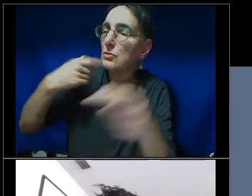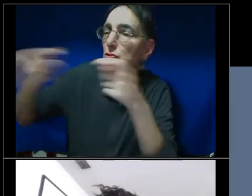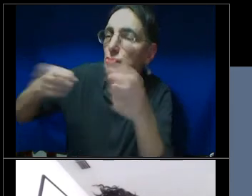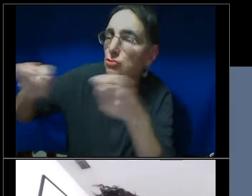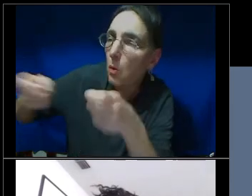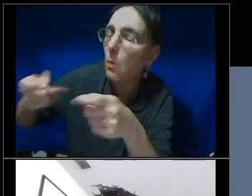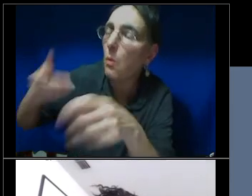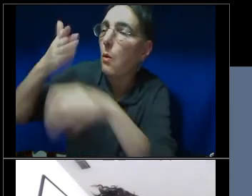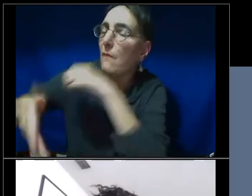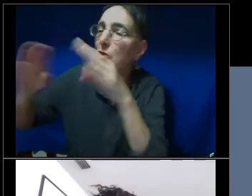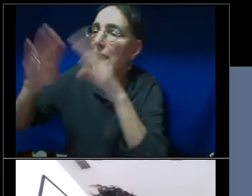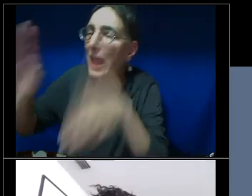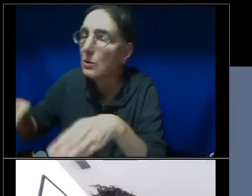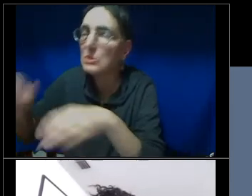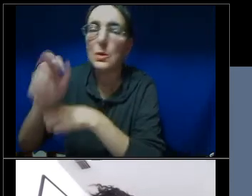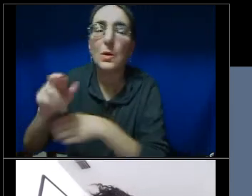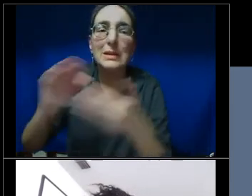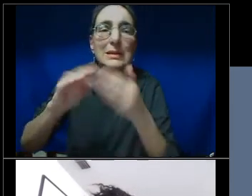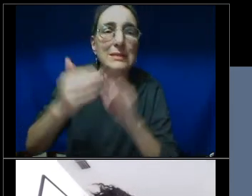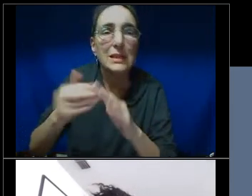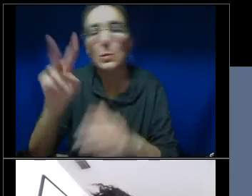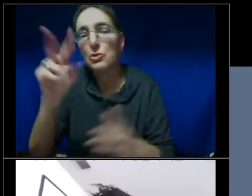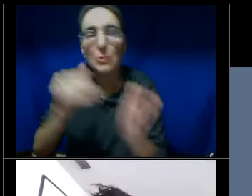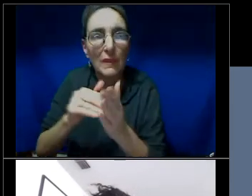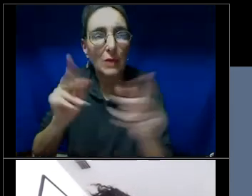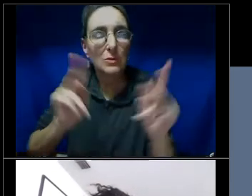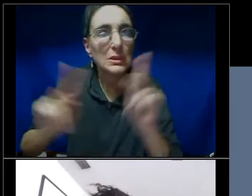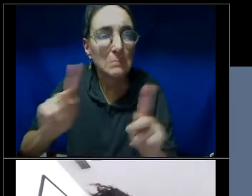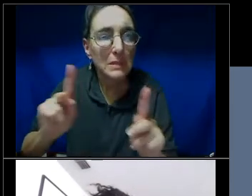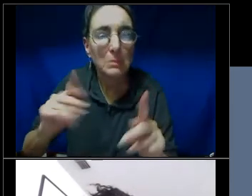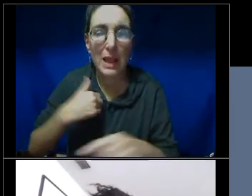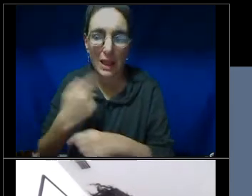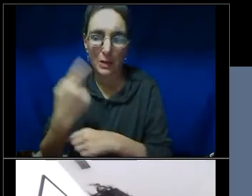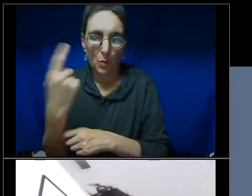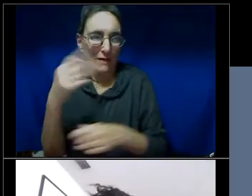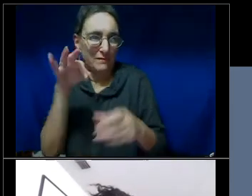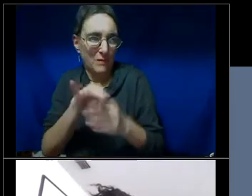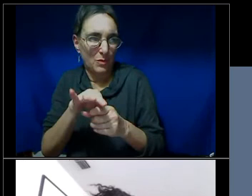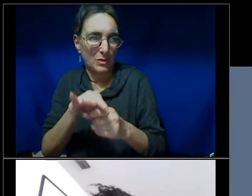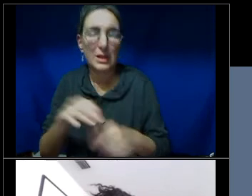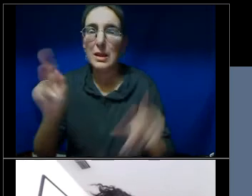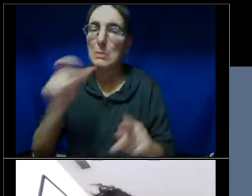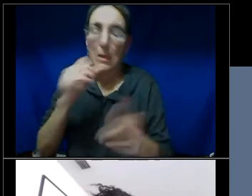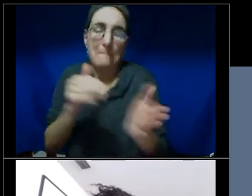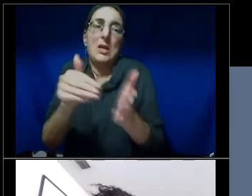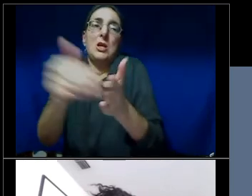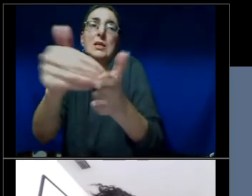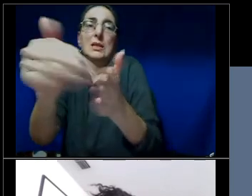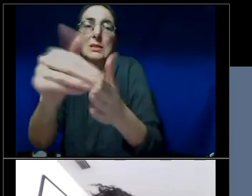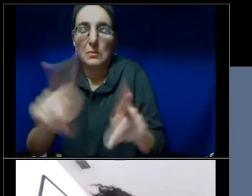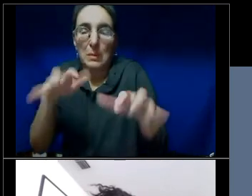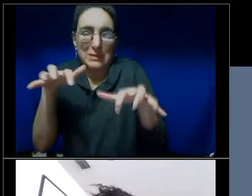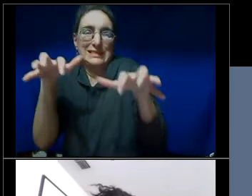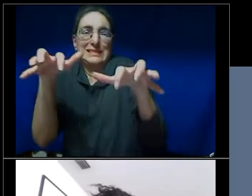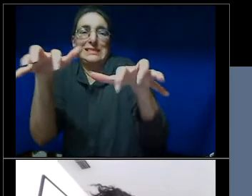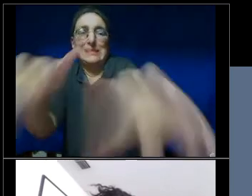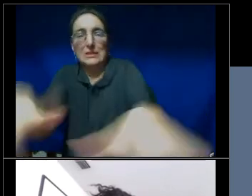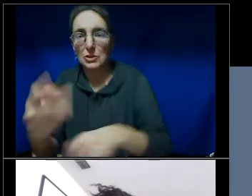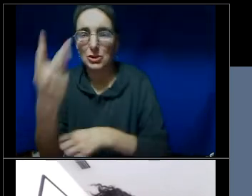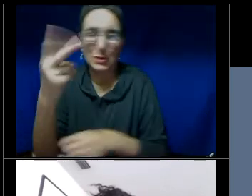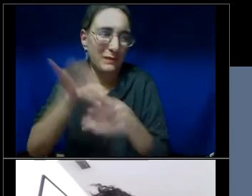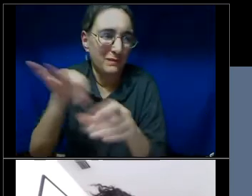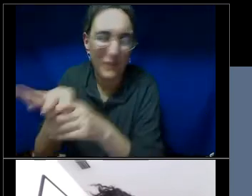city that had 2,000 people in it had one vote, and the city that had millions of people in it had 2 votes. And so